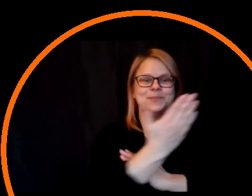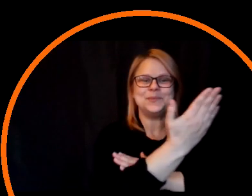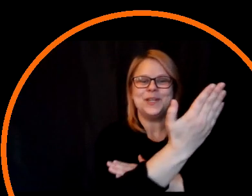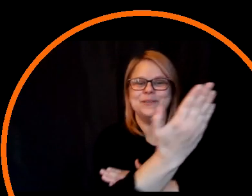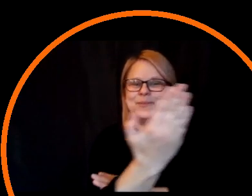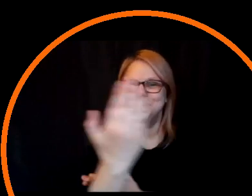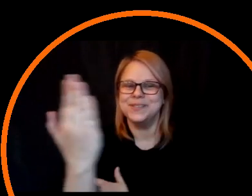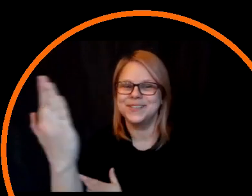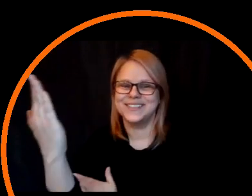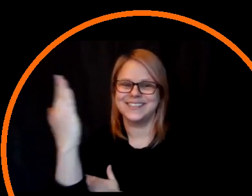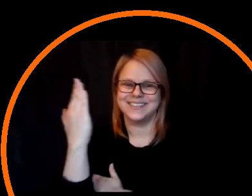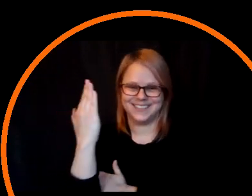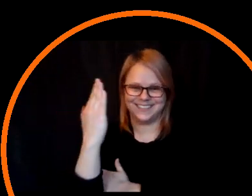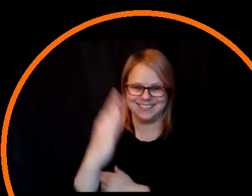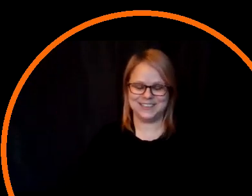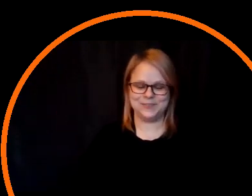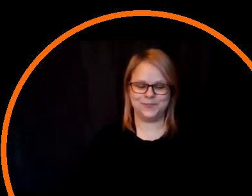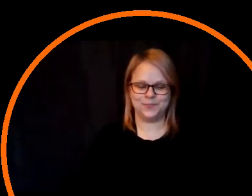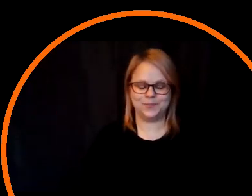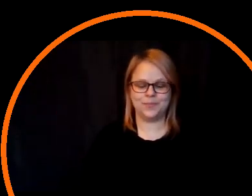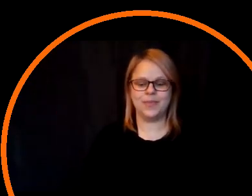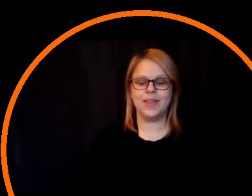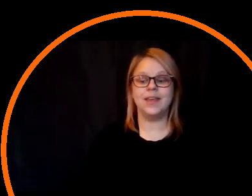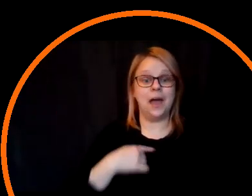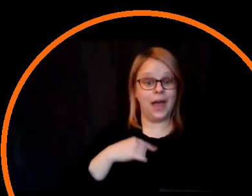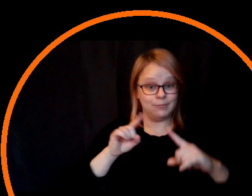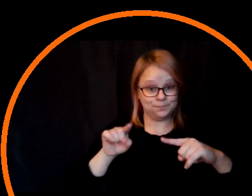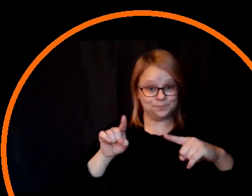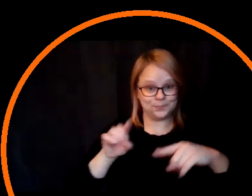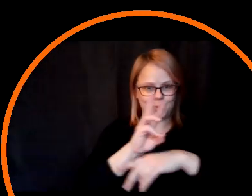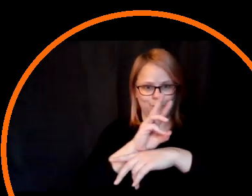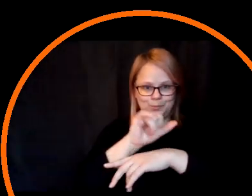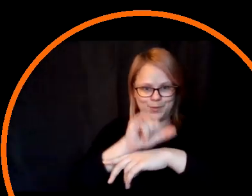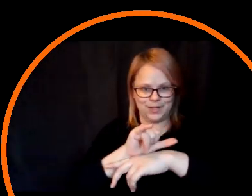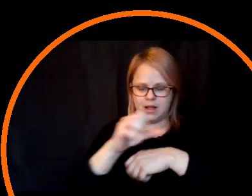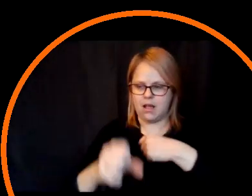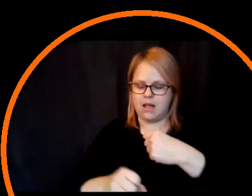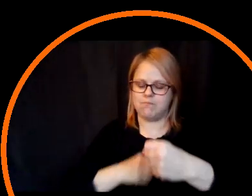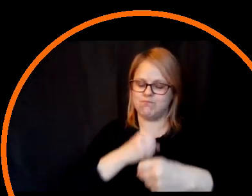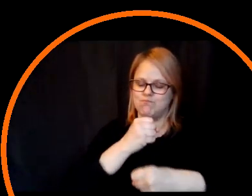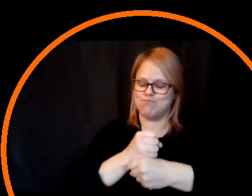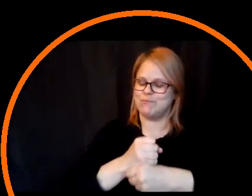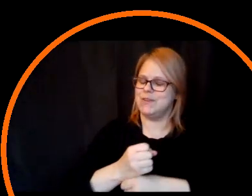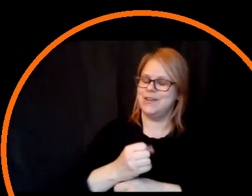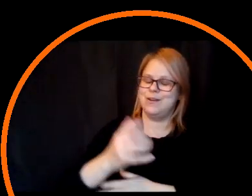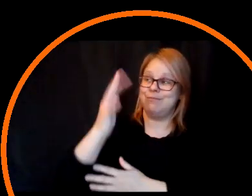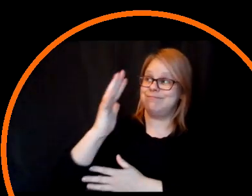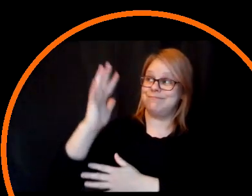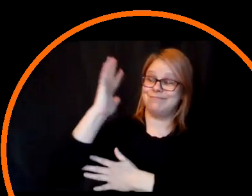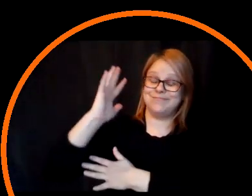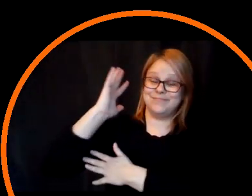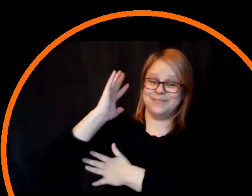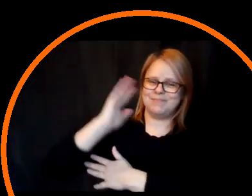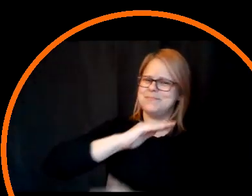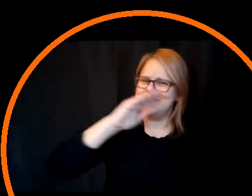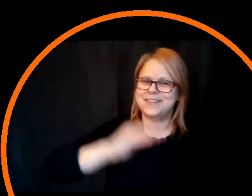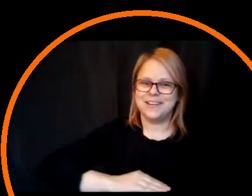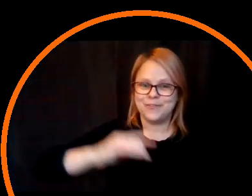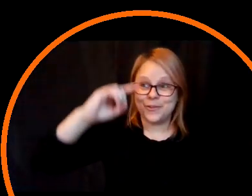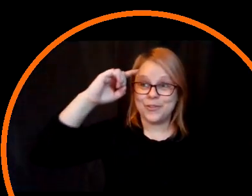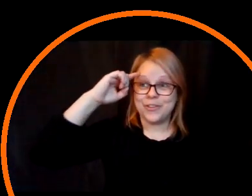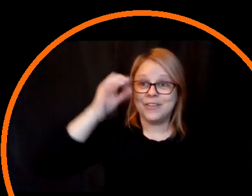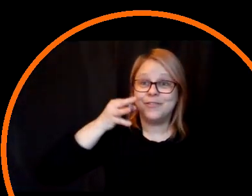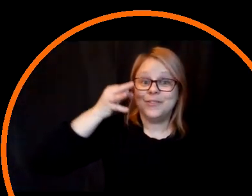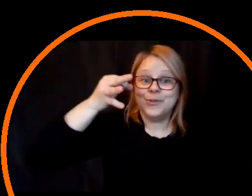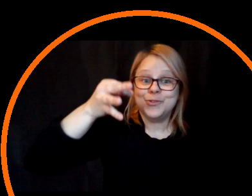Good morning, everyone. When I was at Whitney Young many, many years ago, I never dreamed that I would one